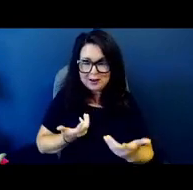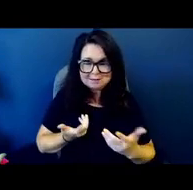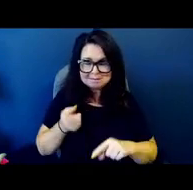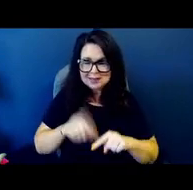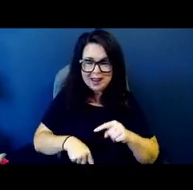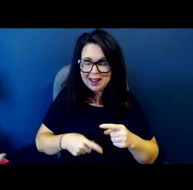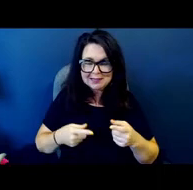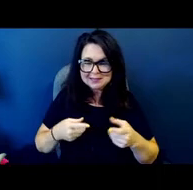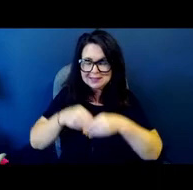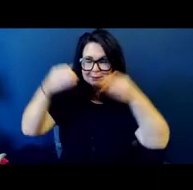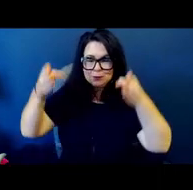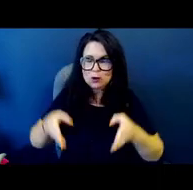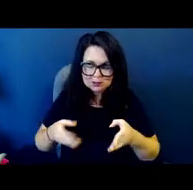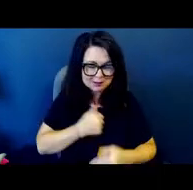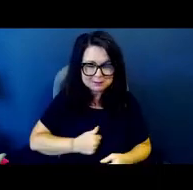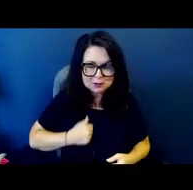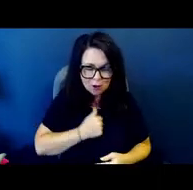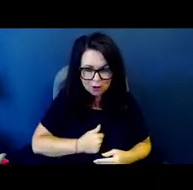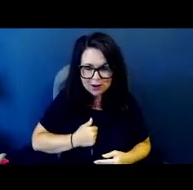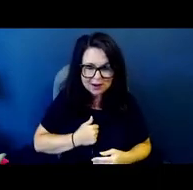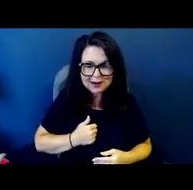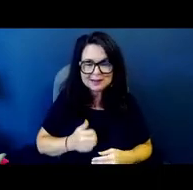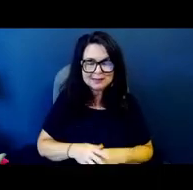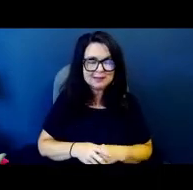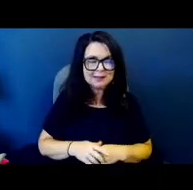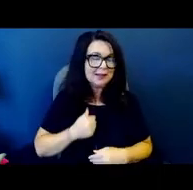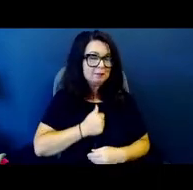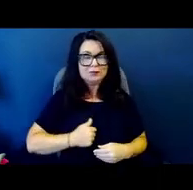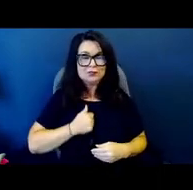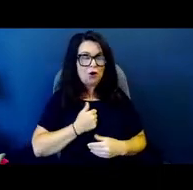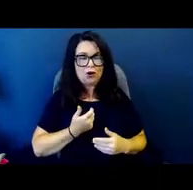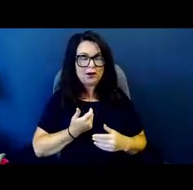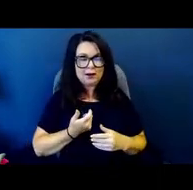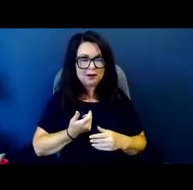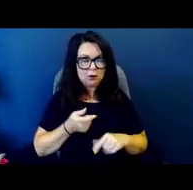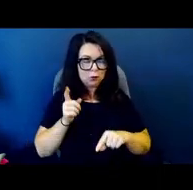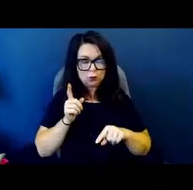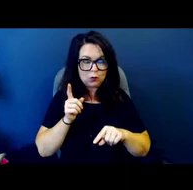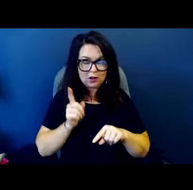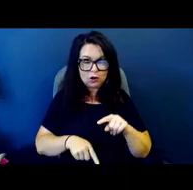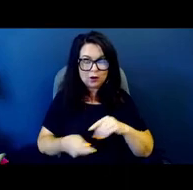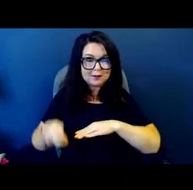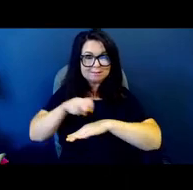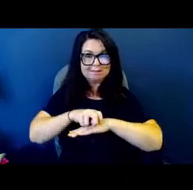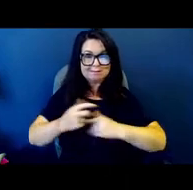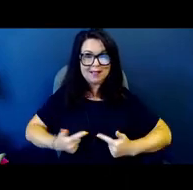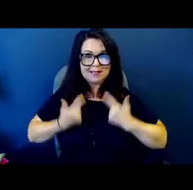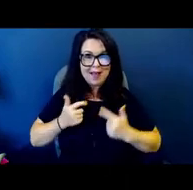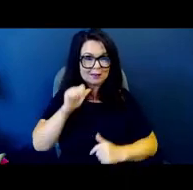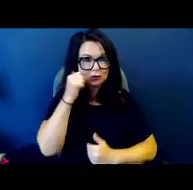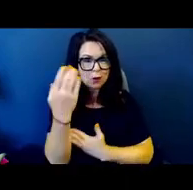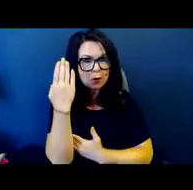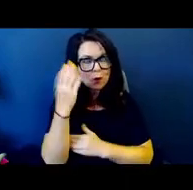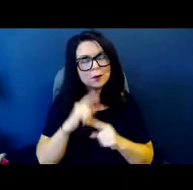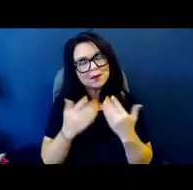there. I can't be there in person, and I'm sorry I couldn't do this live tomorrow morning, but thank you